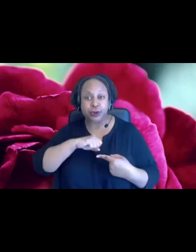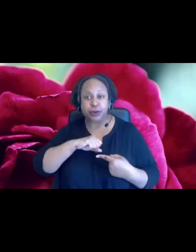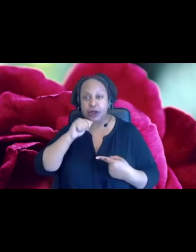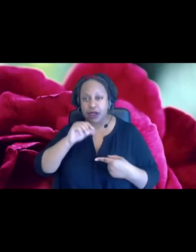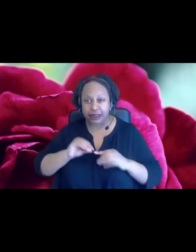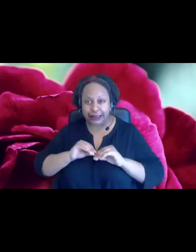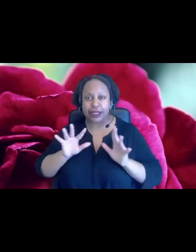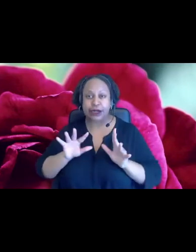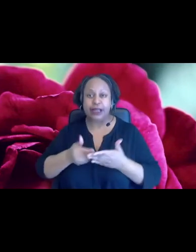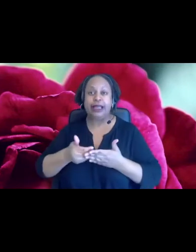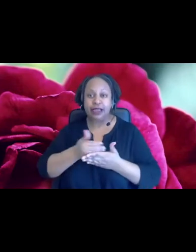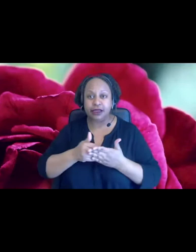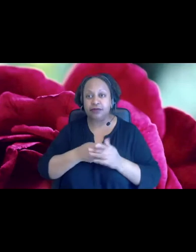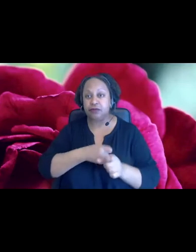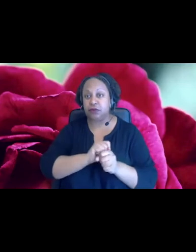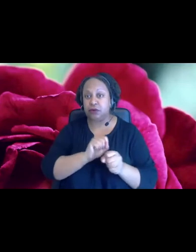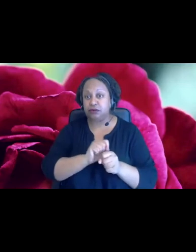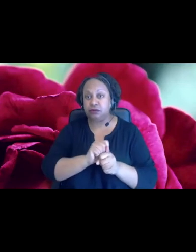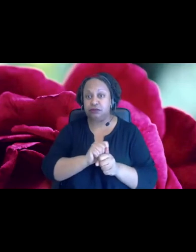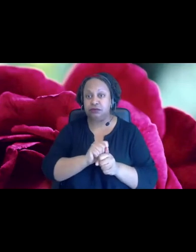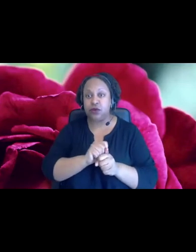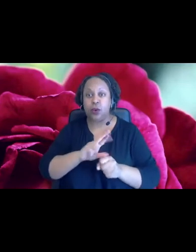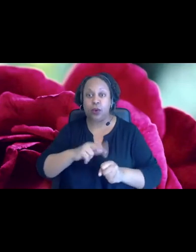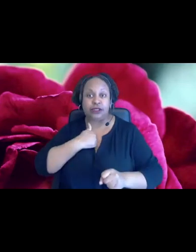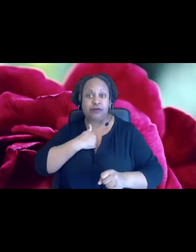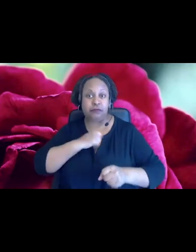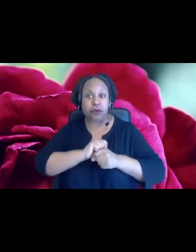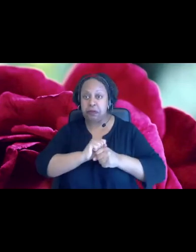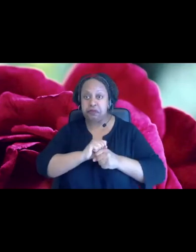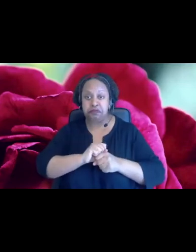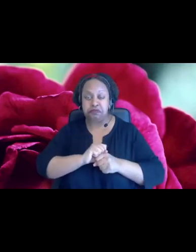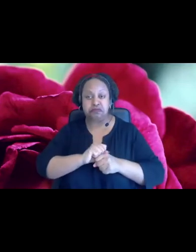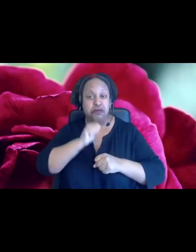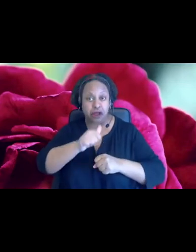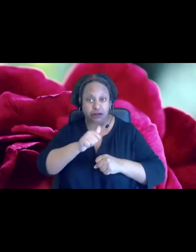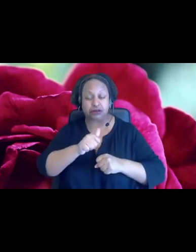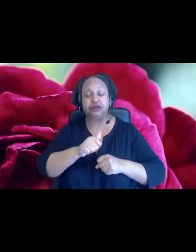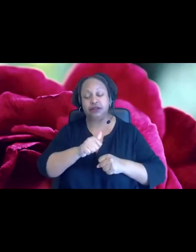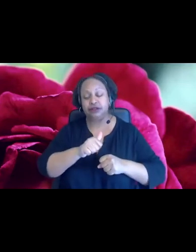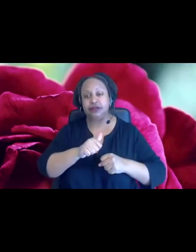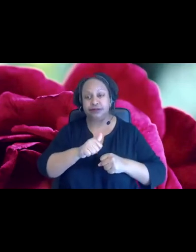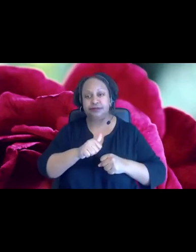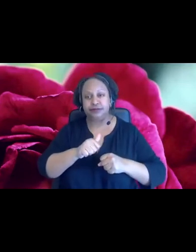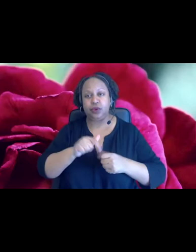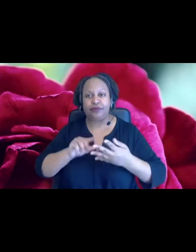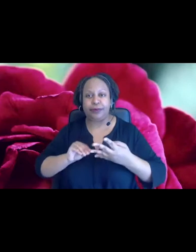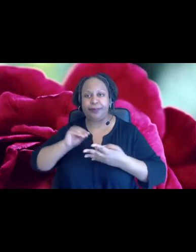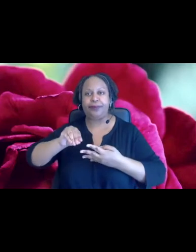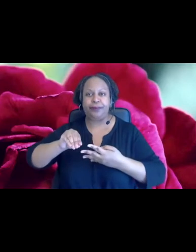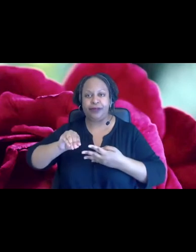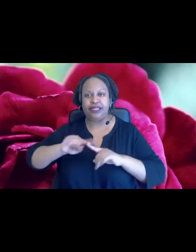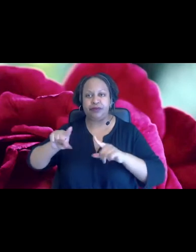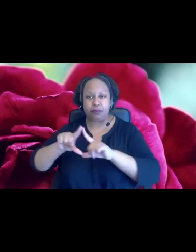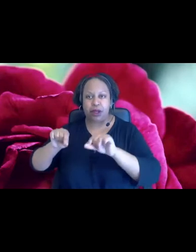from employment or self-employment, in which case presumably it would have been reported on a different